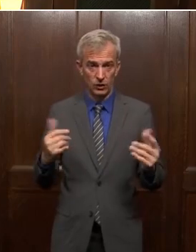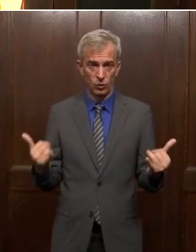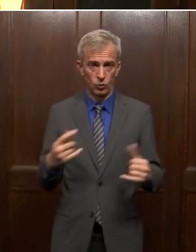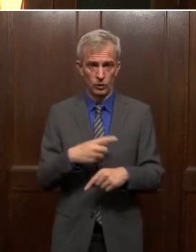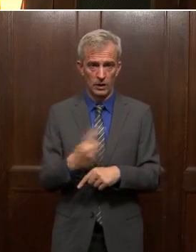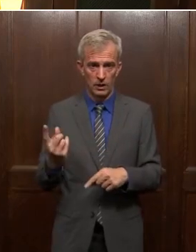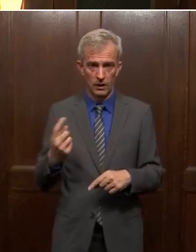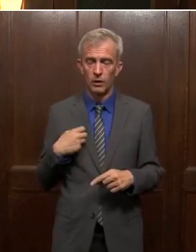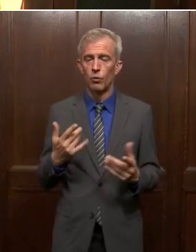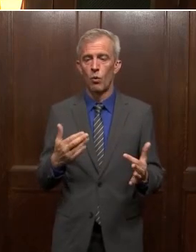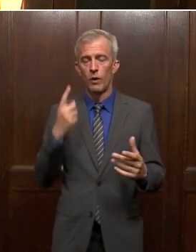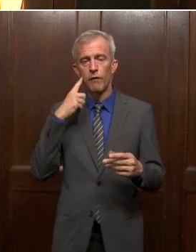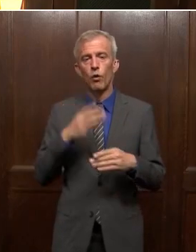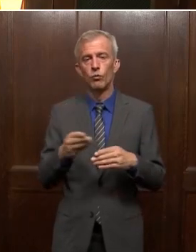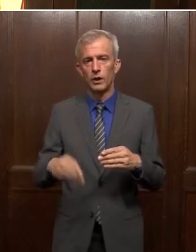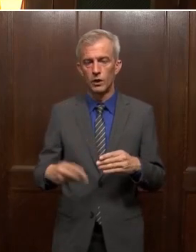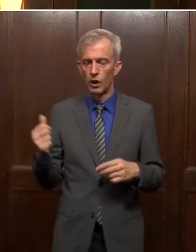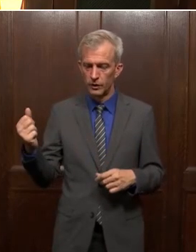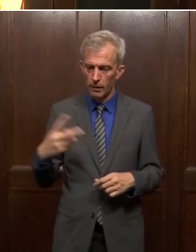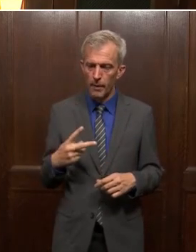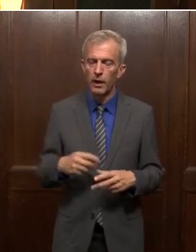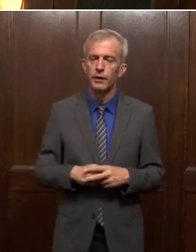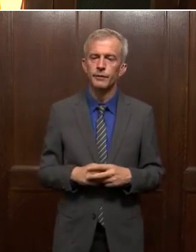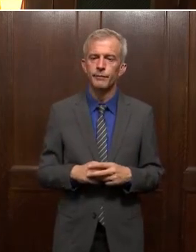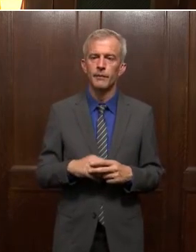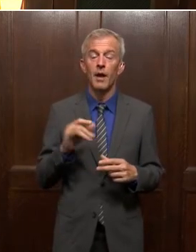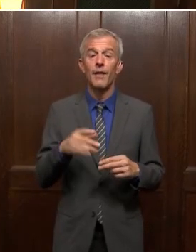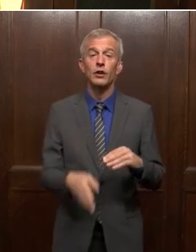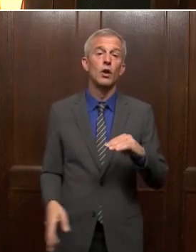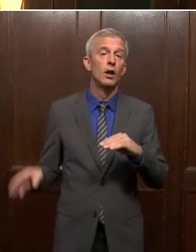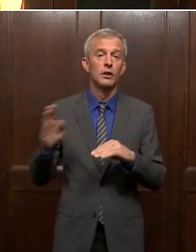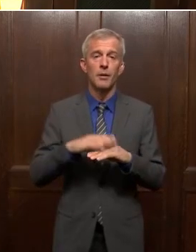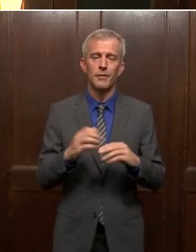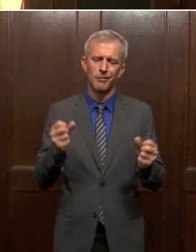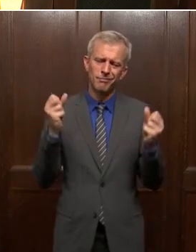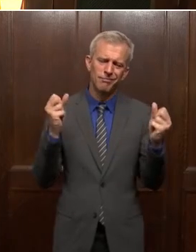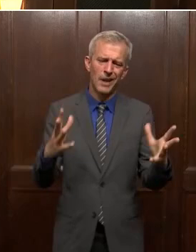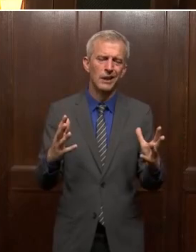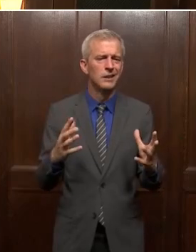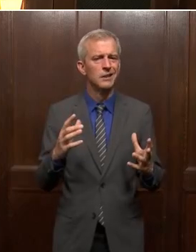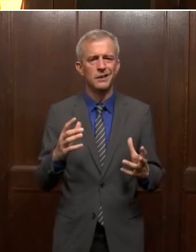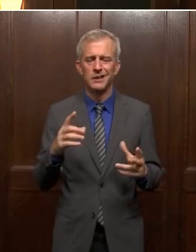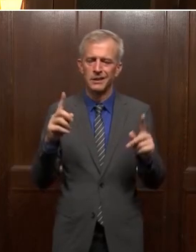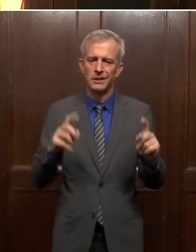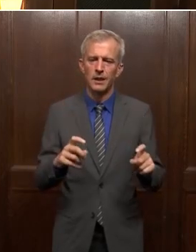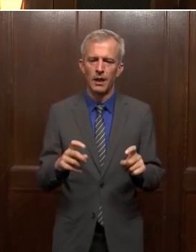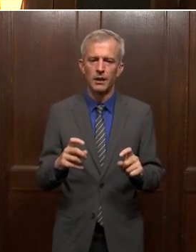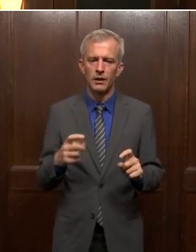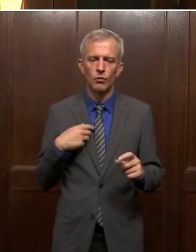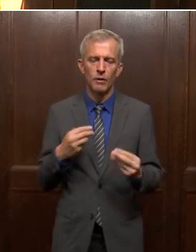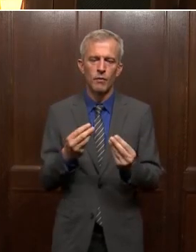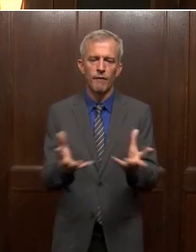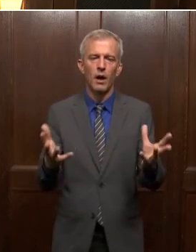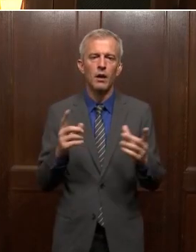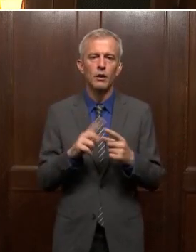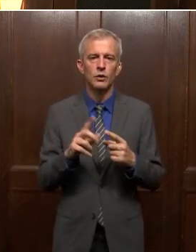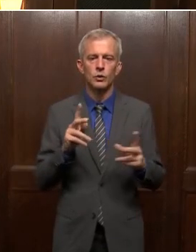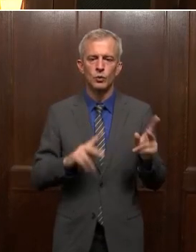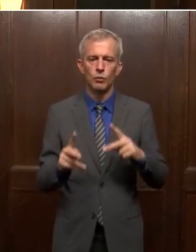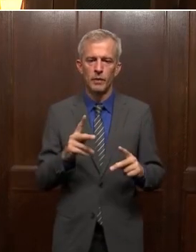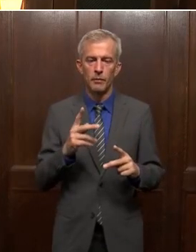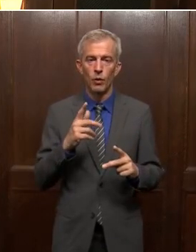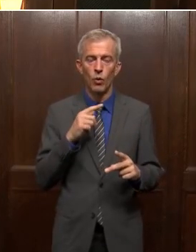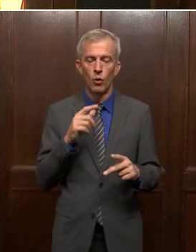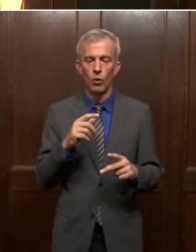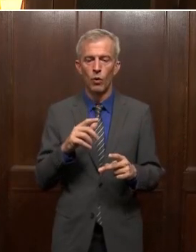have to wait for those results to come back in the next day or two. That's on top of the hundreds of tests that we've given to homeless medical